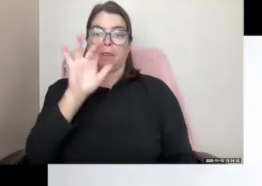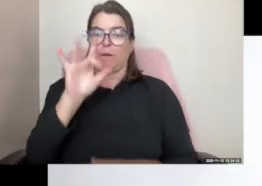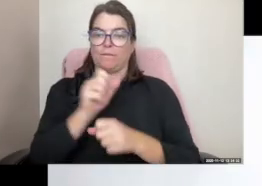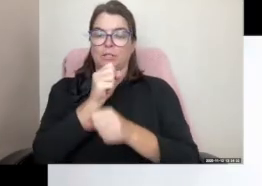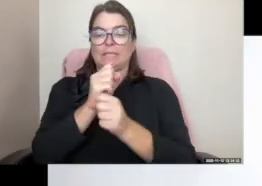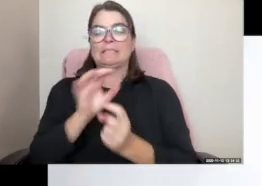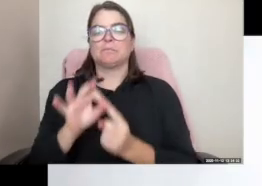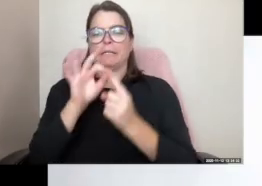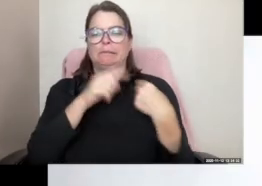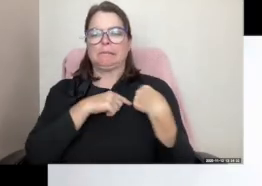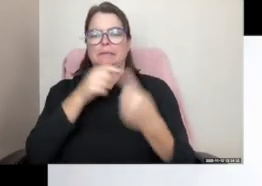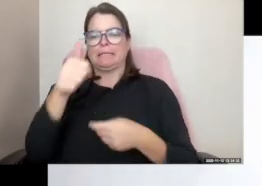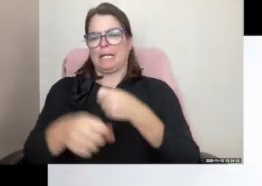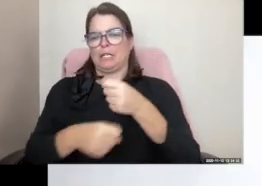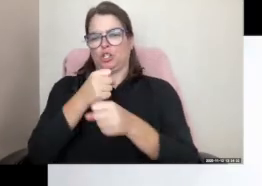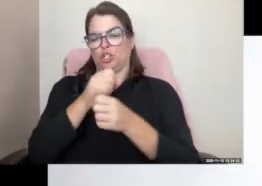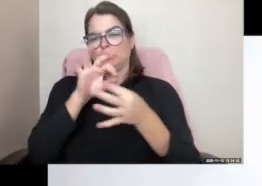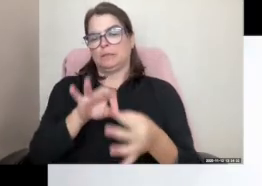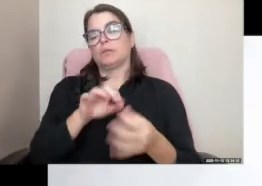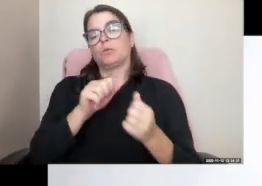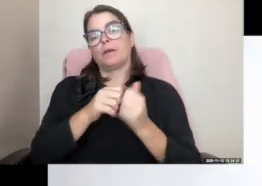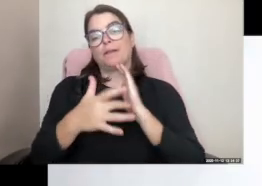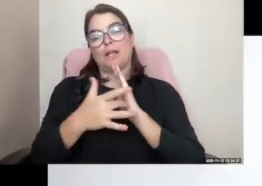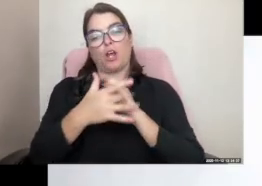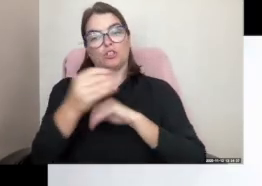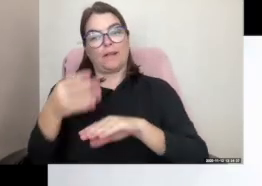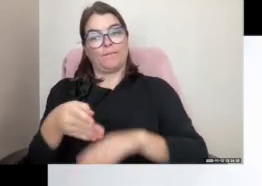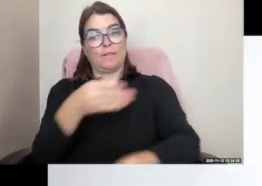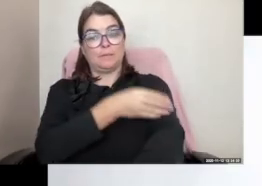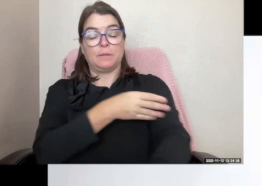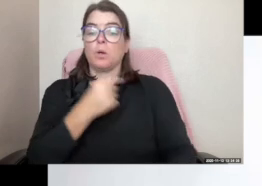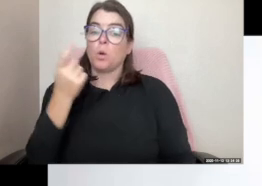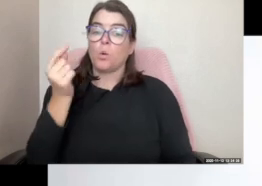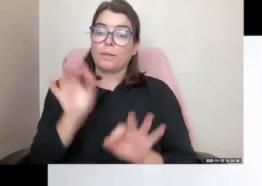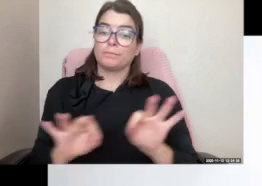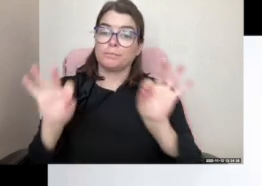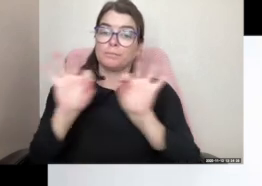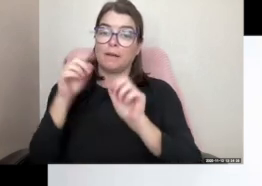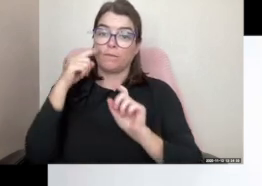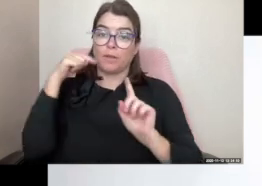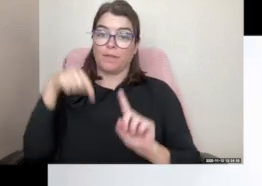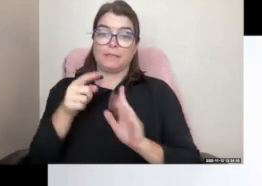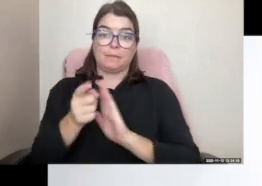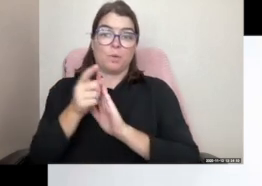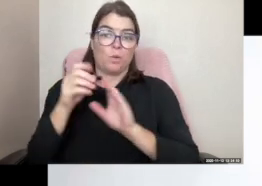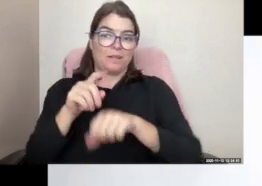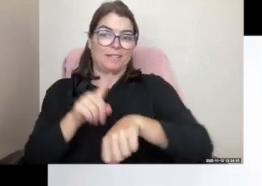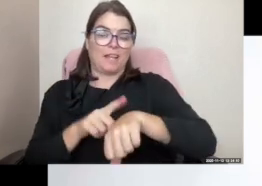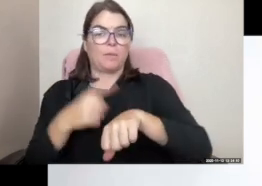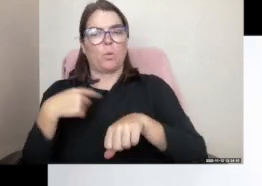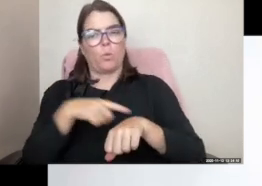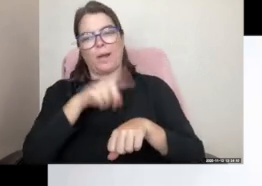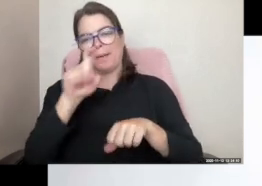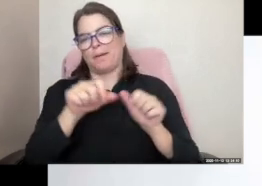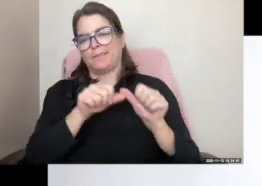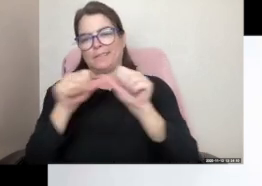no hydrogen fuel cell vehicles. We've really come a long way in these last 25 years, especially in the last 10 years in terms